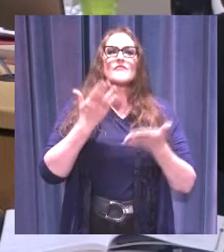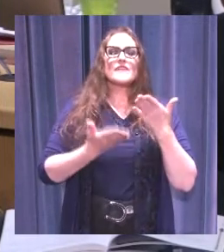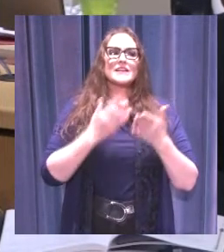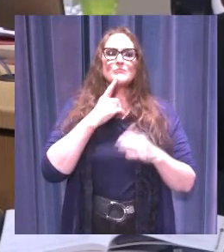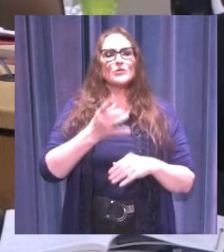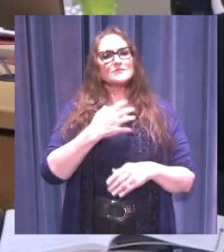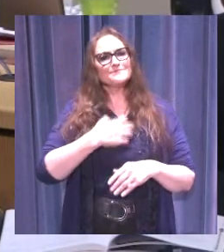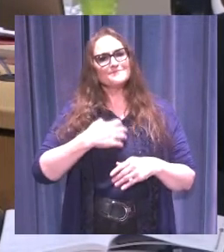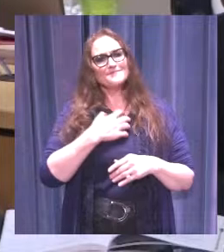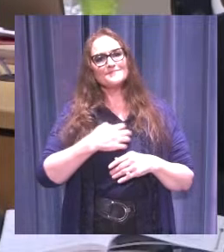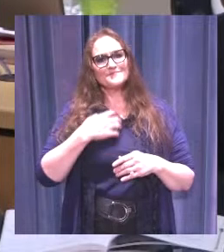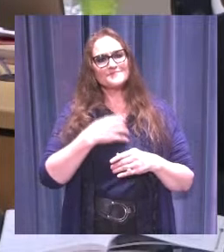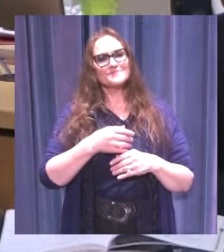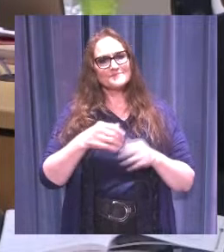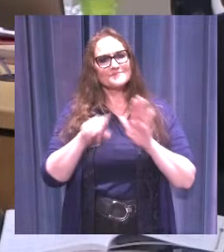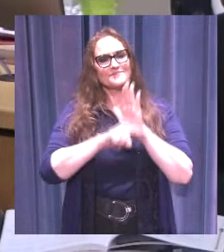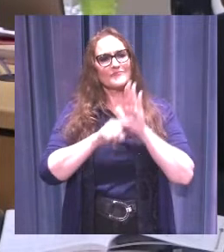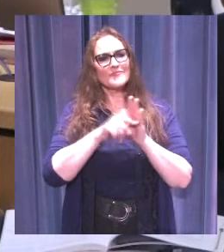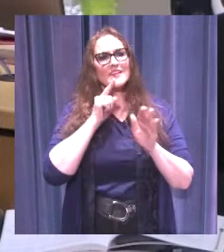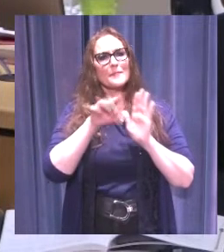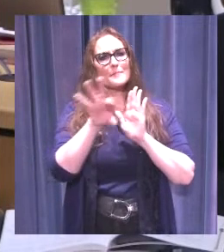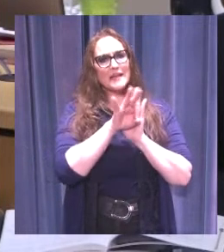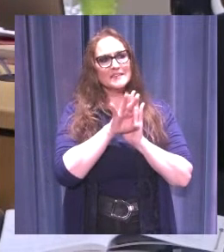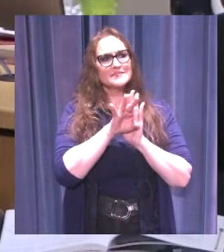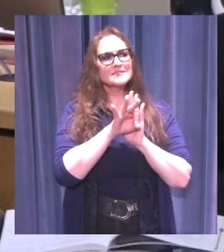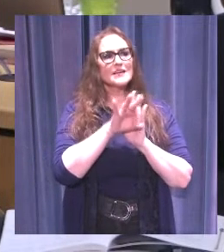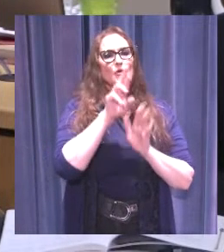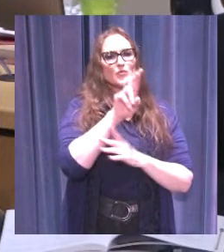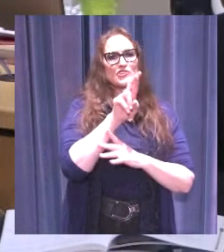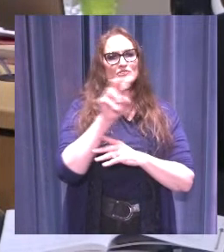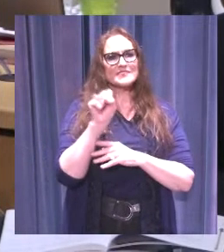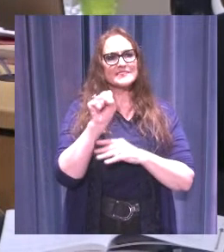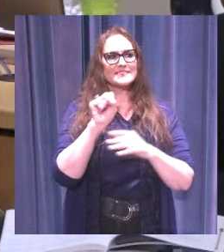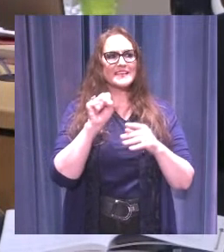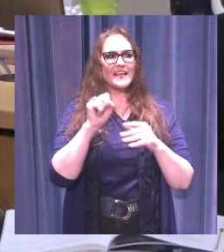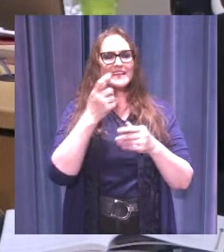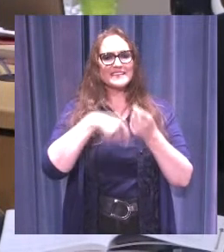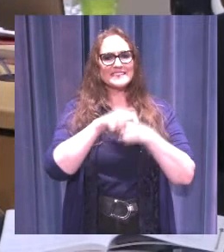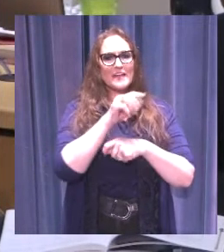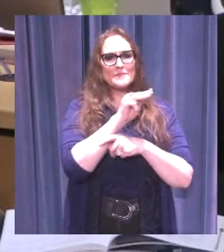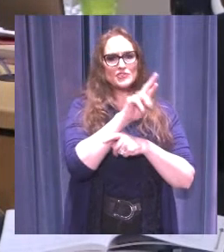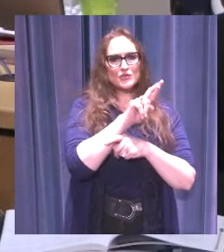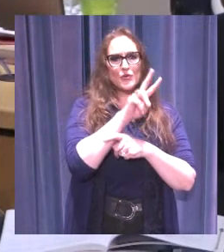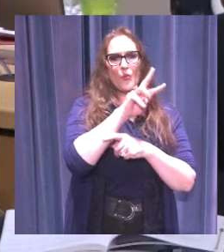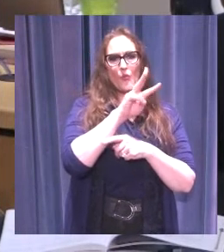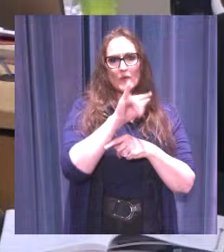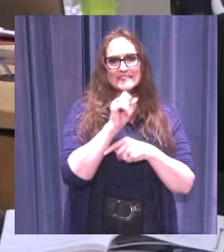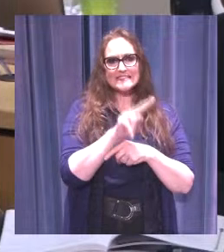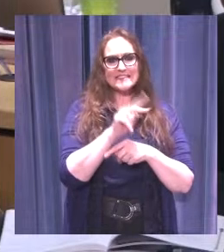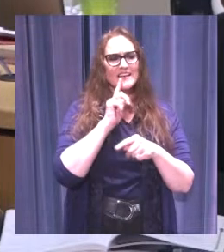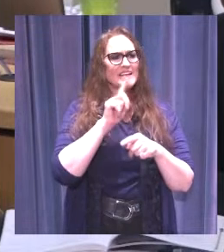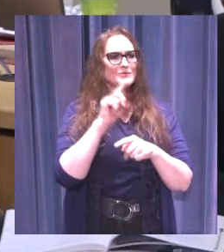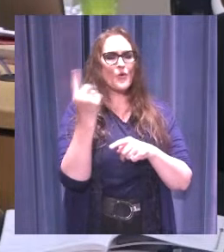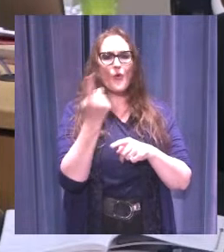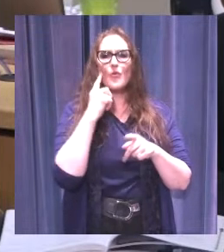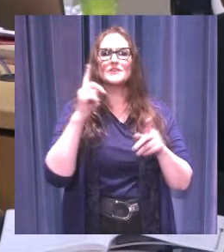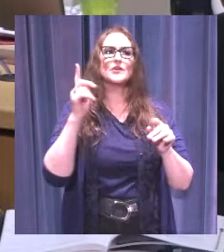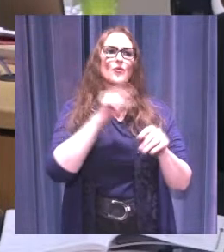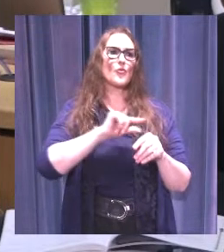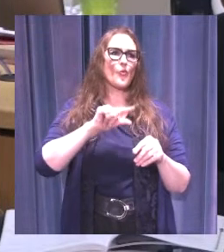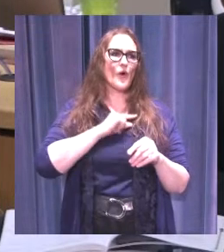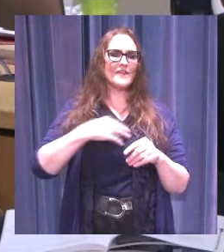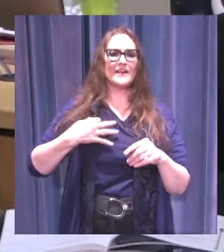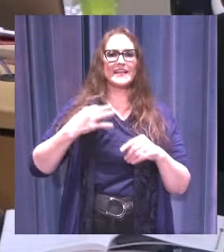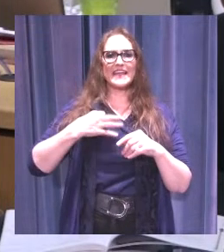transgressions was the selection of Richardson Snell over Mr. Wilson. He was clearly the only qualified candidate of